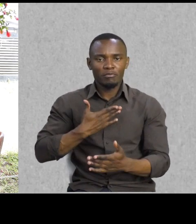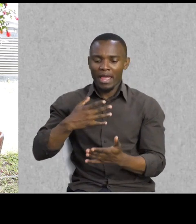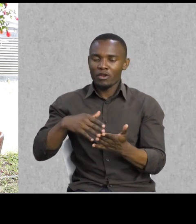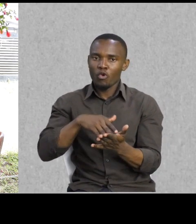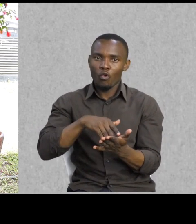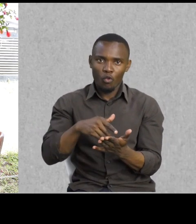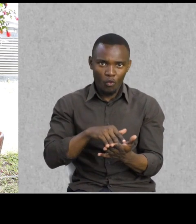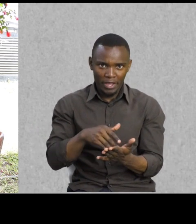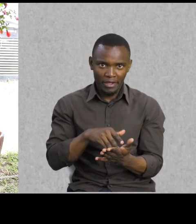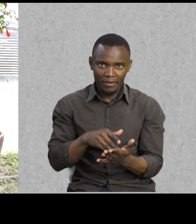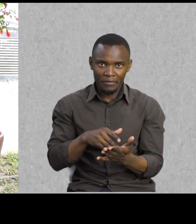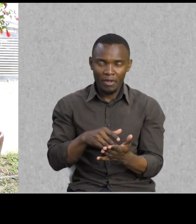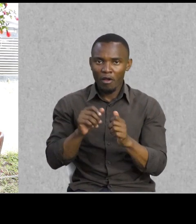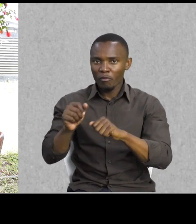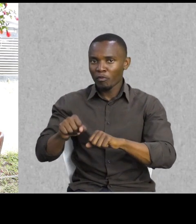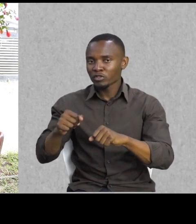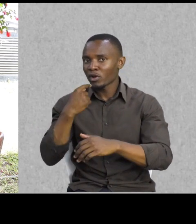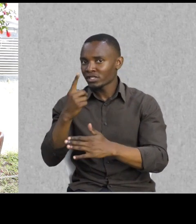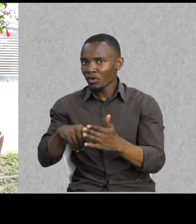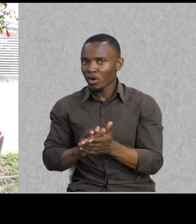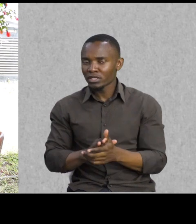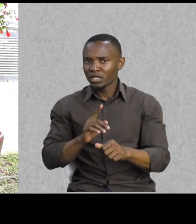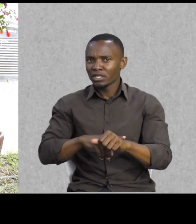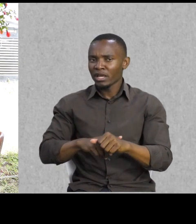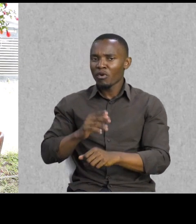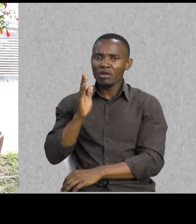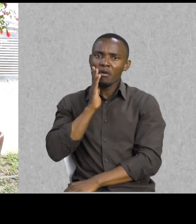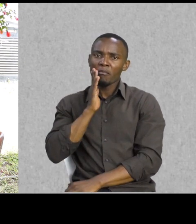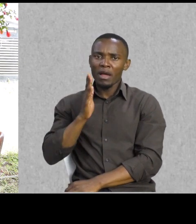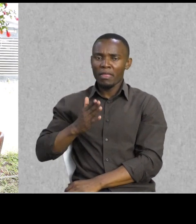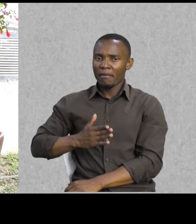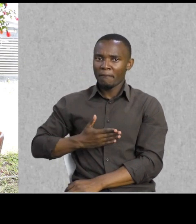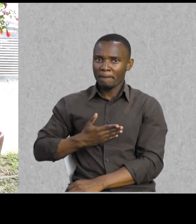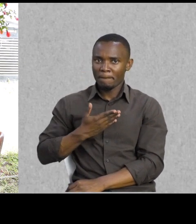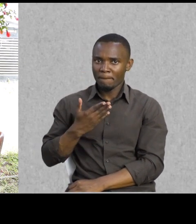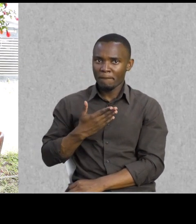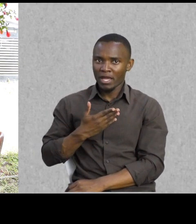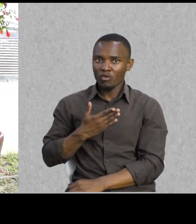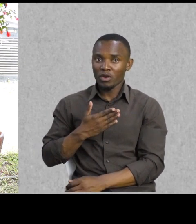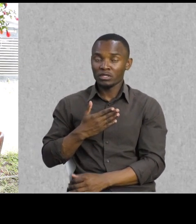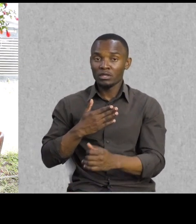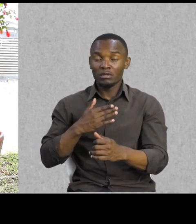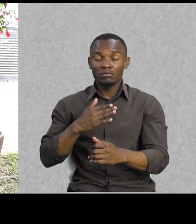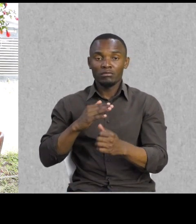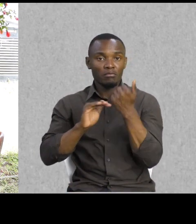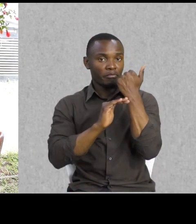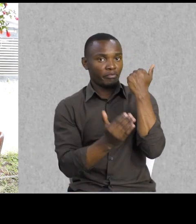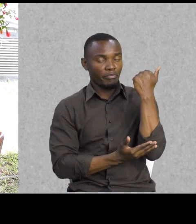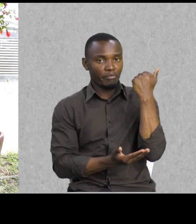Yes, so I could say that when my mother was carrying me, maybe